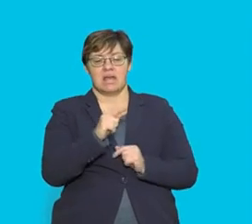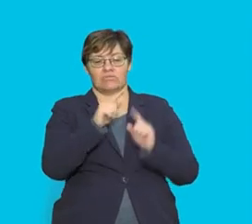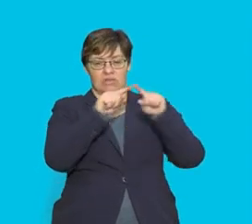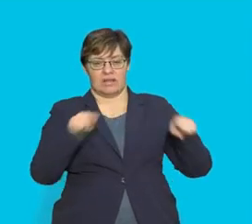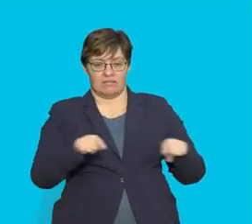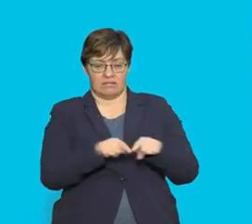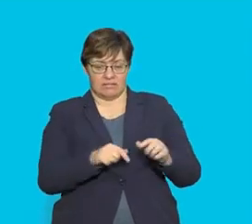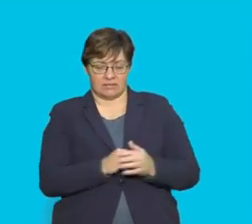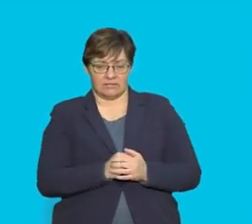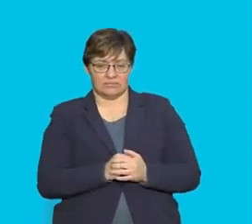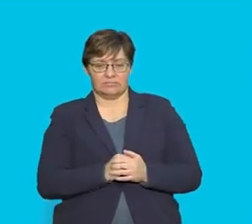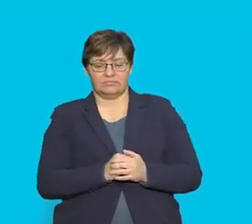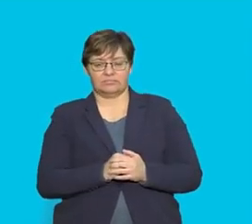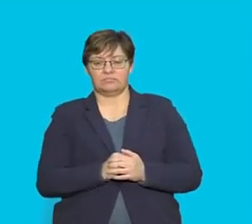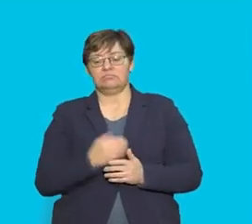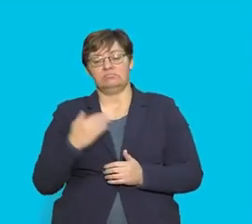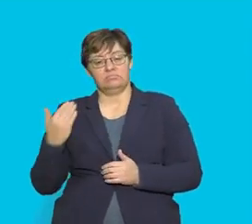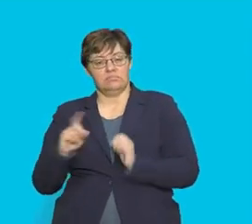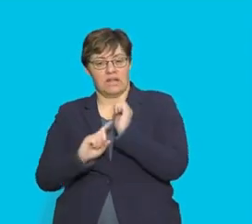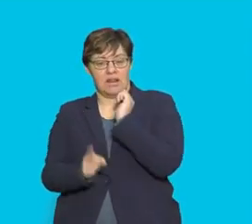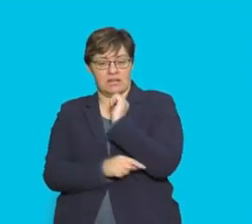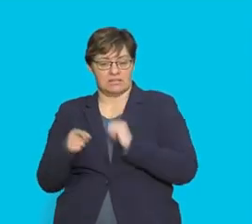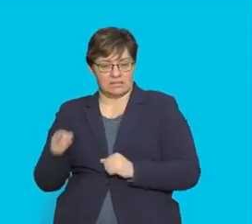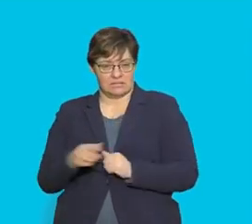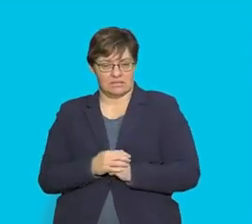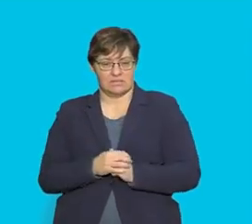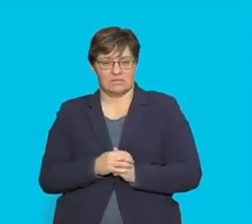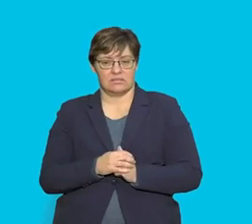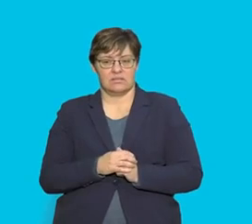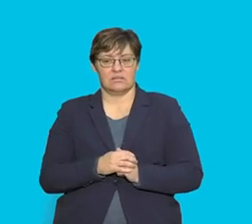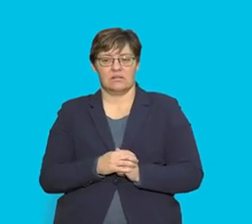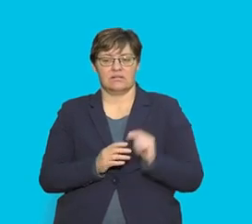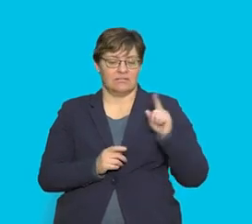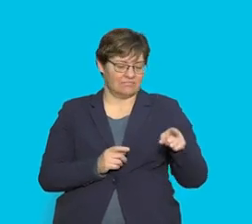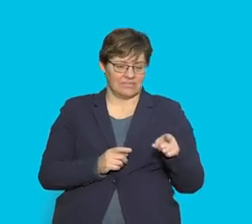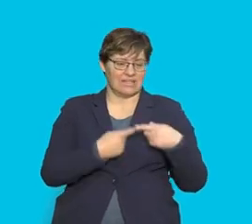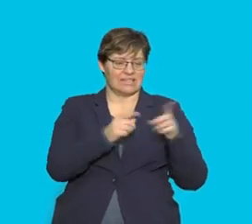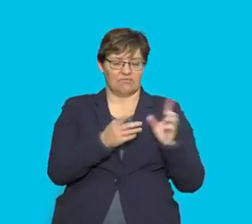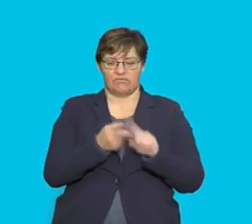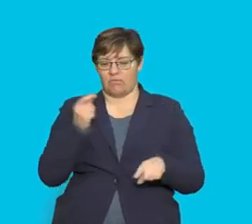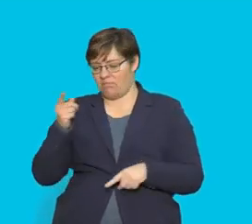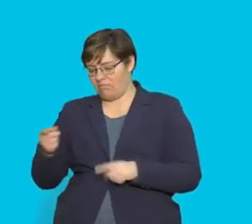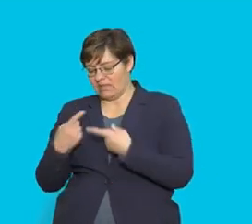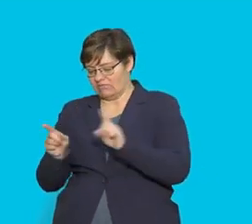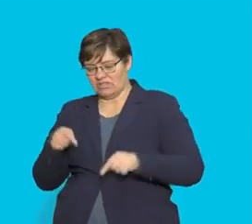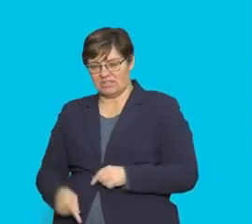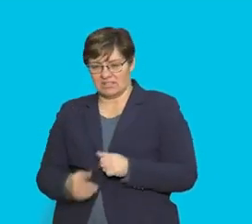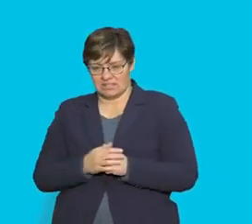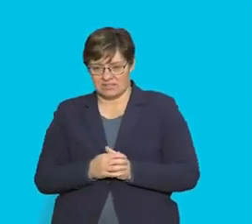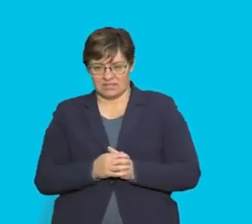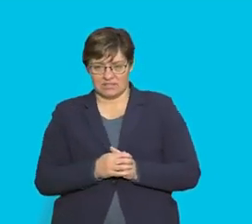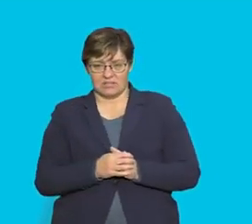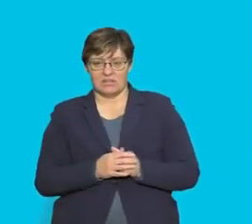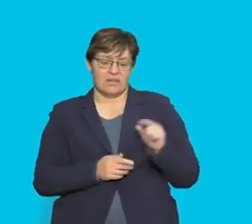right-angled triangle. And then the last one will be, this is different from that, which is different from